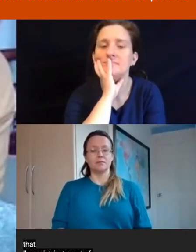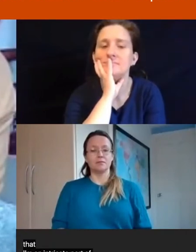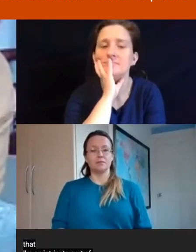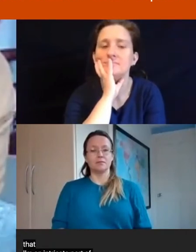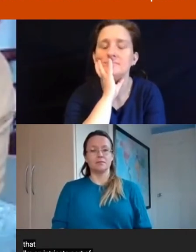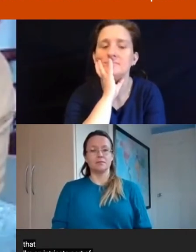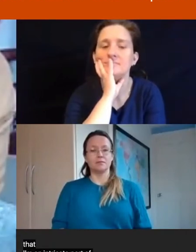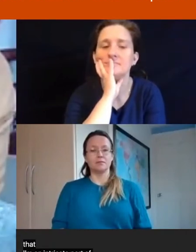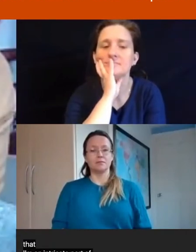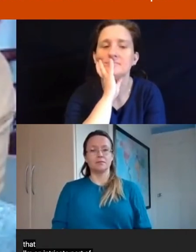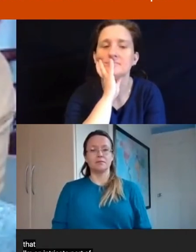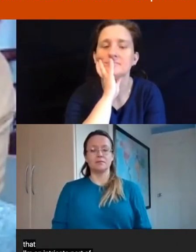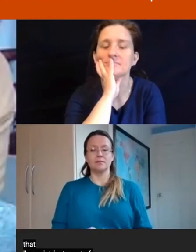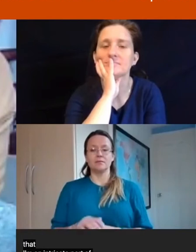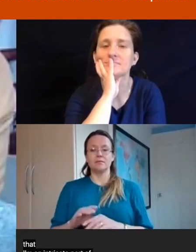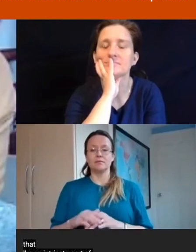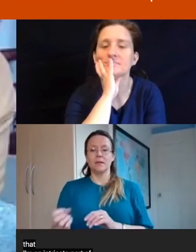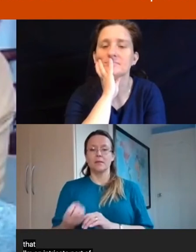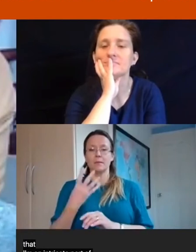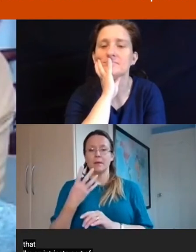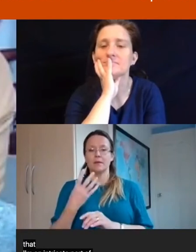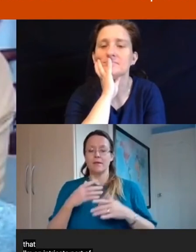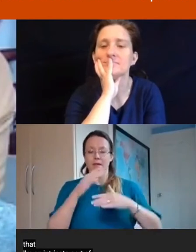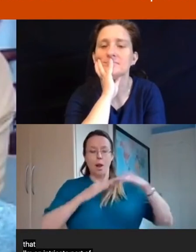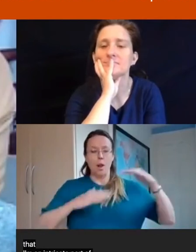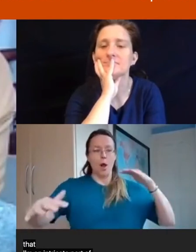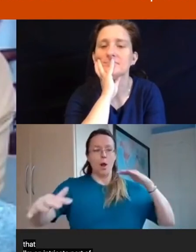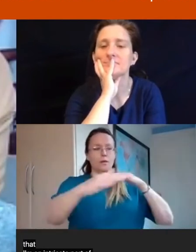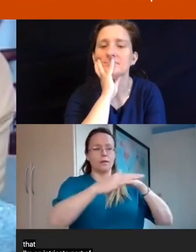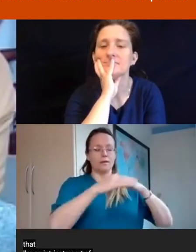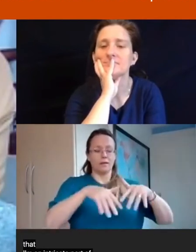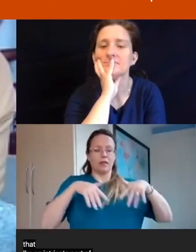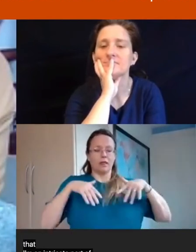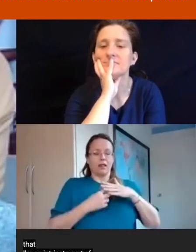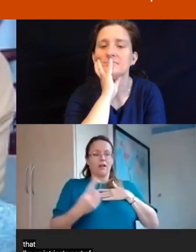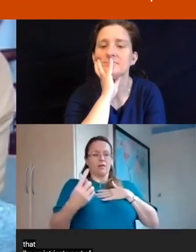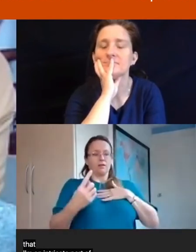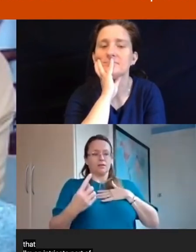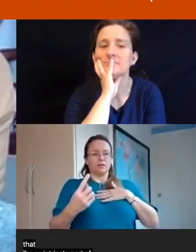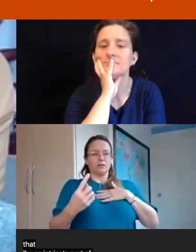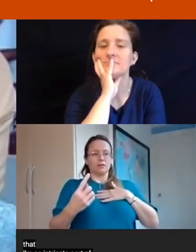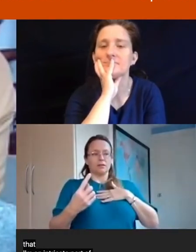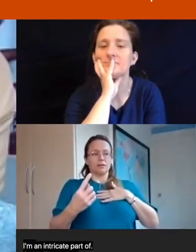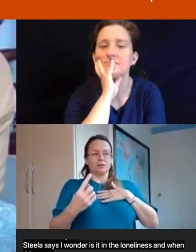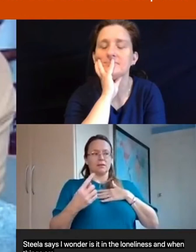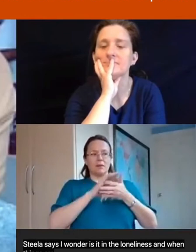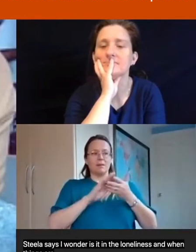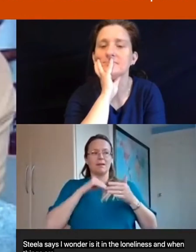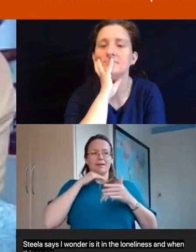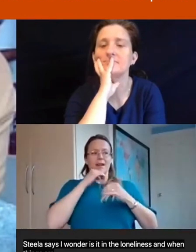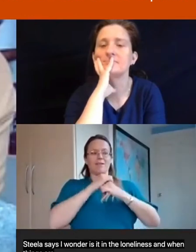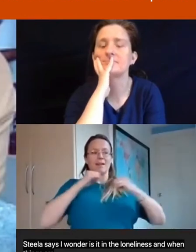Celia says, I wonder if it's in the loneliness and when things are stripped away, that's when we have space to listen to